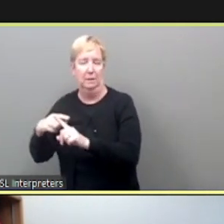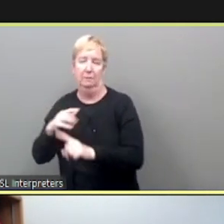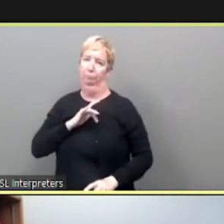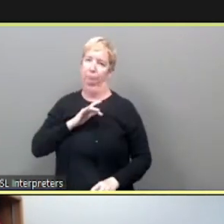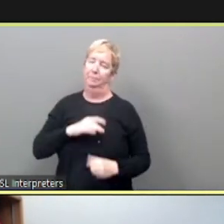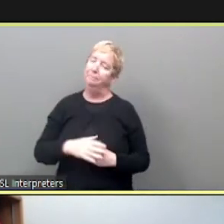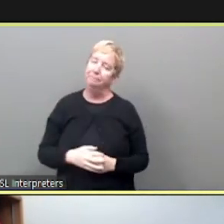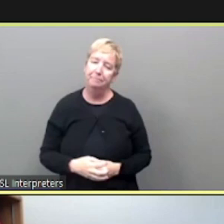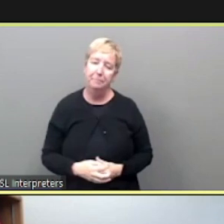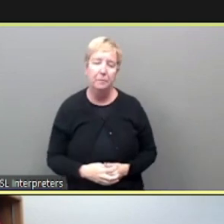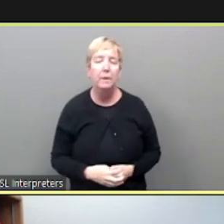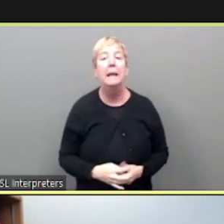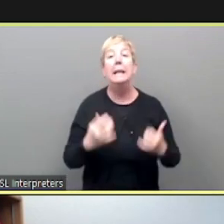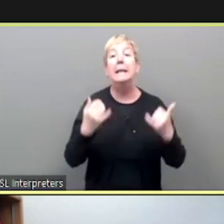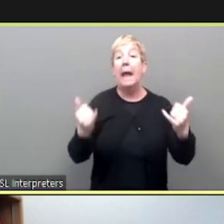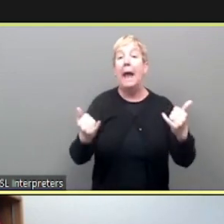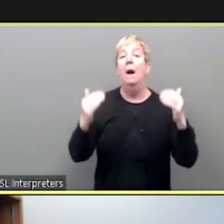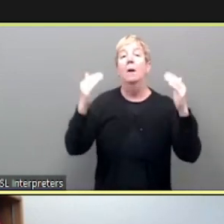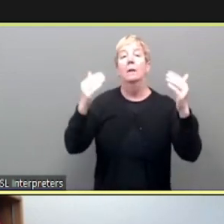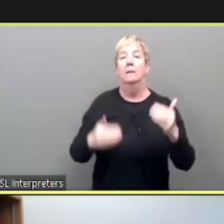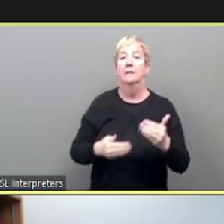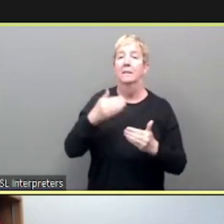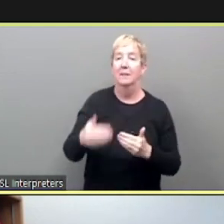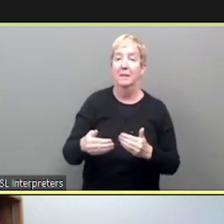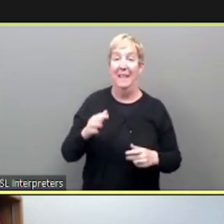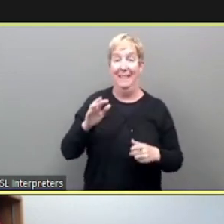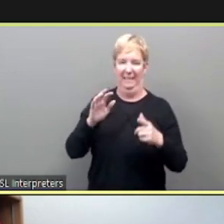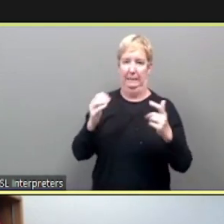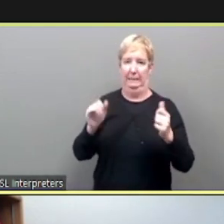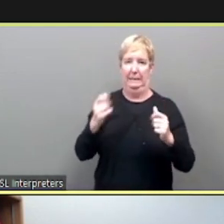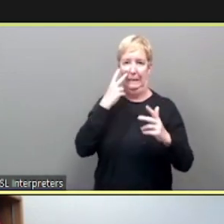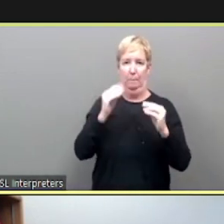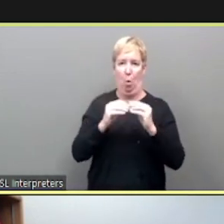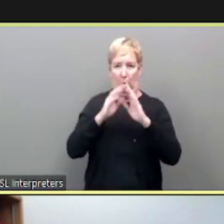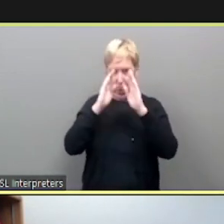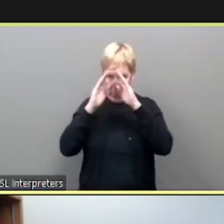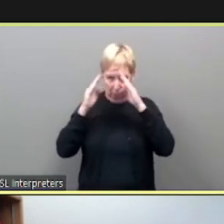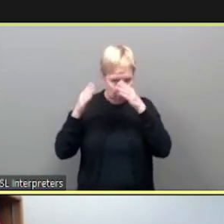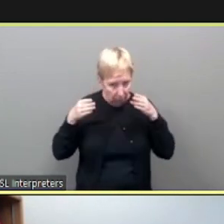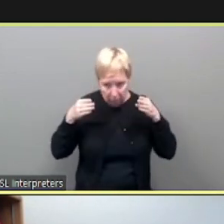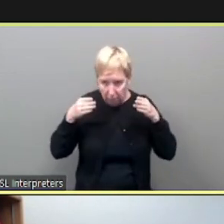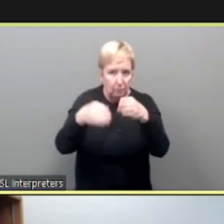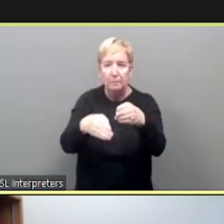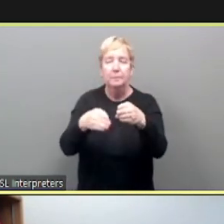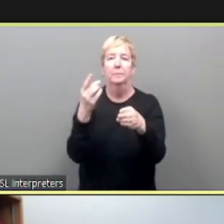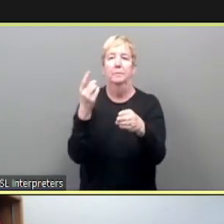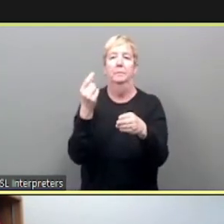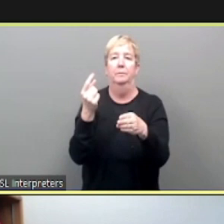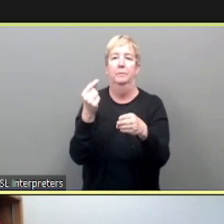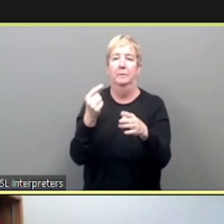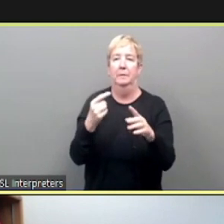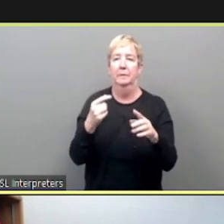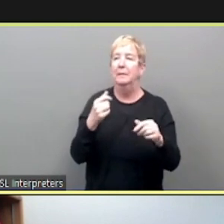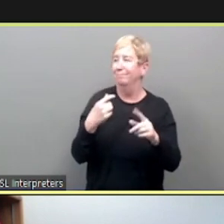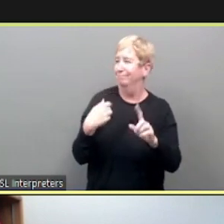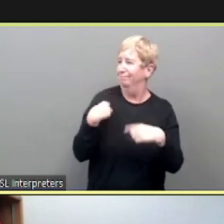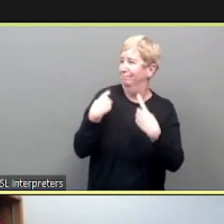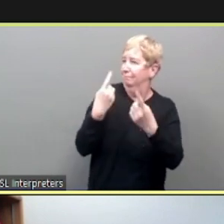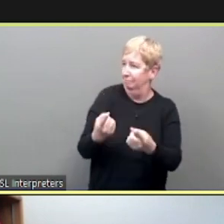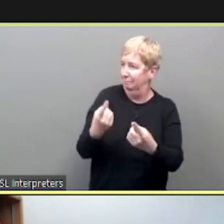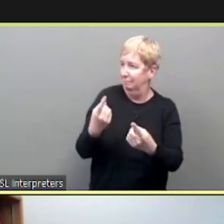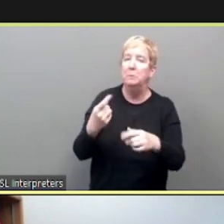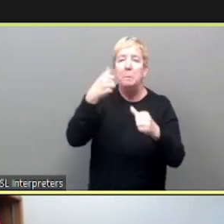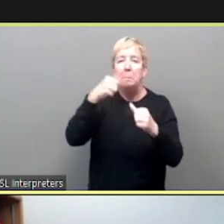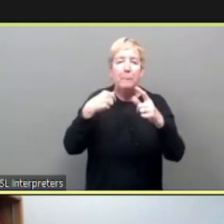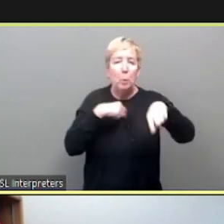is blowing that number up a little bit larger, and for you to see how that's changed over time. A gating